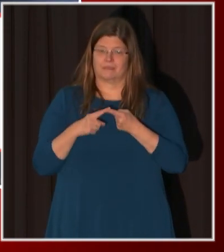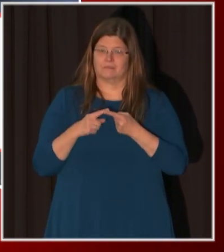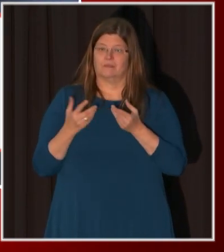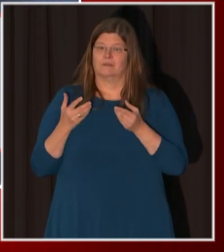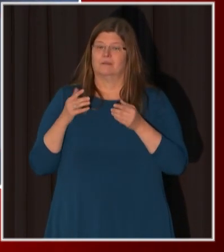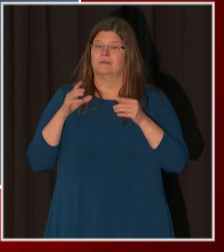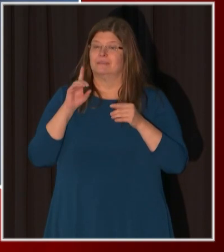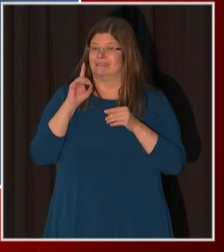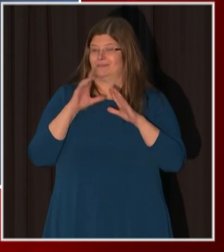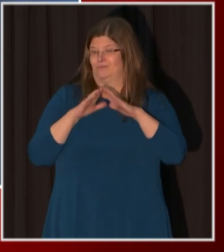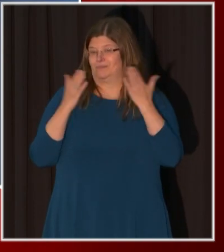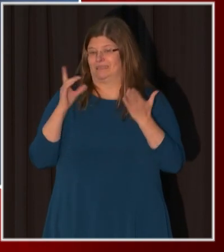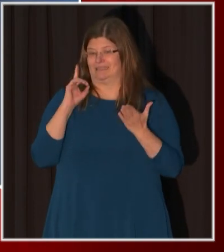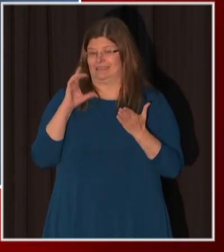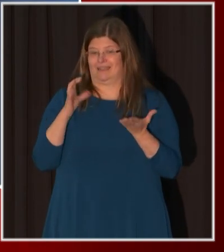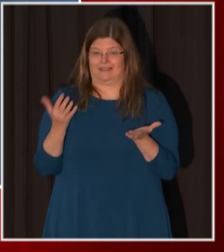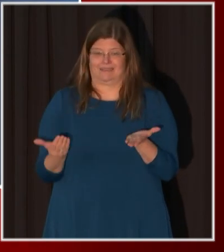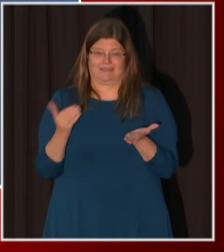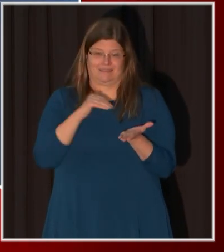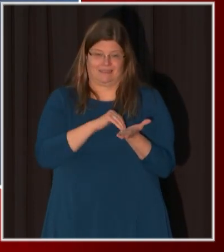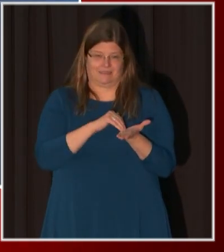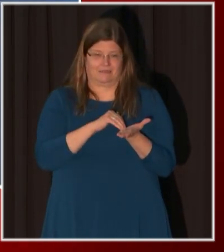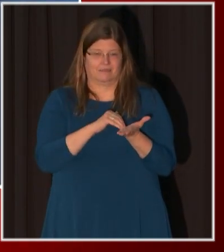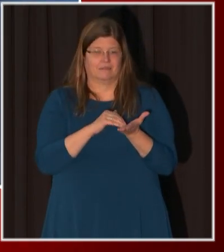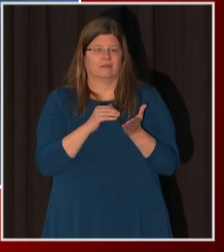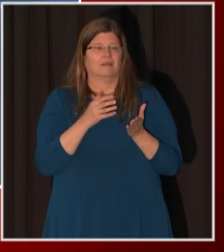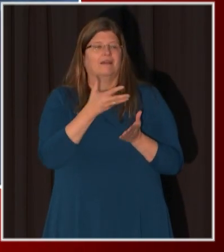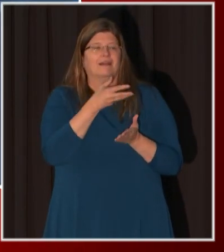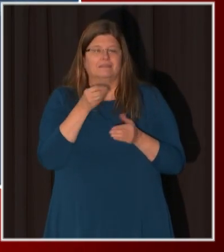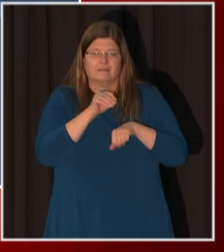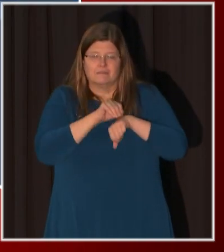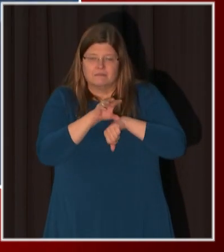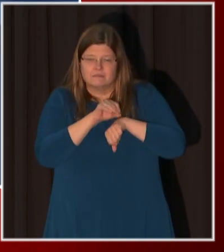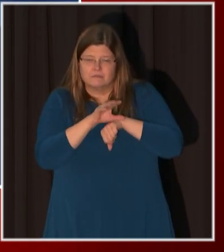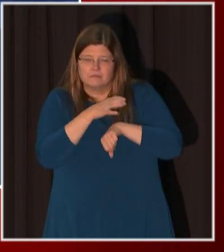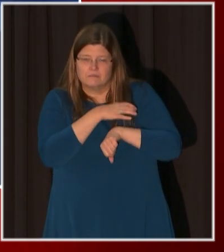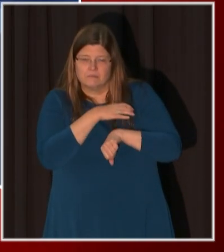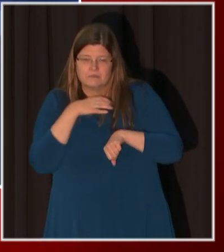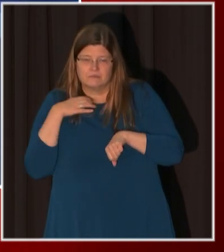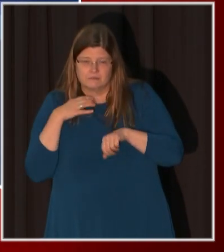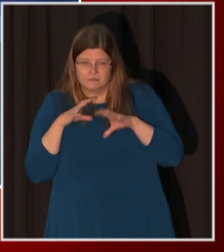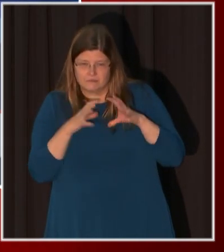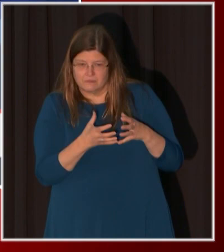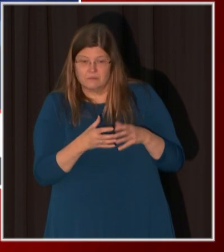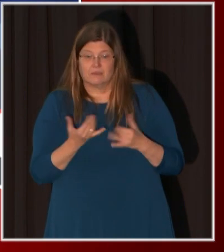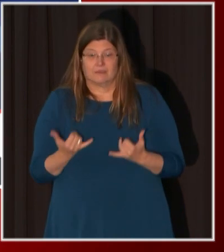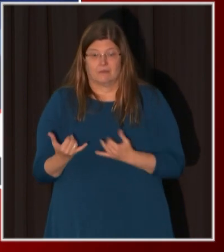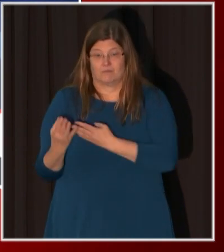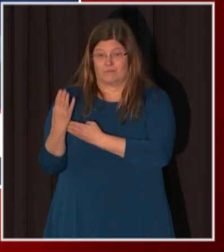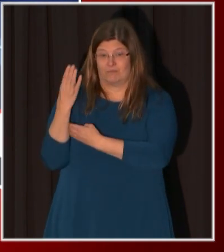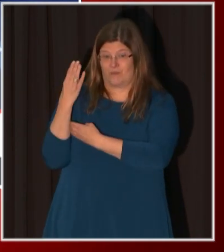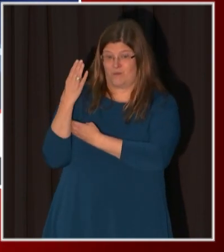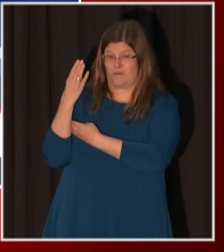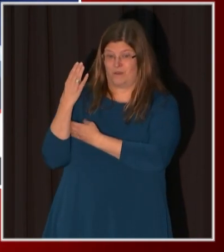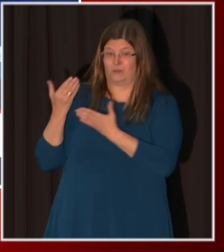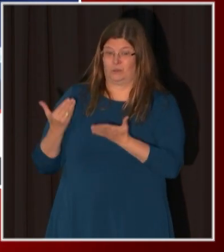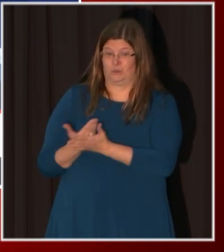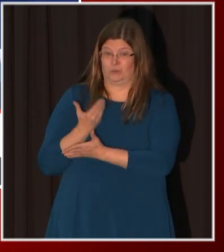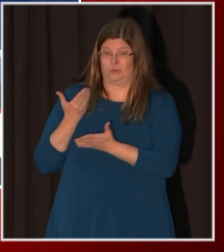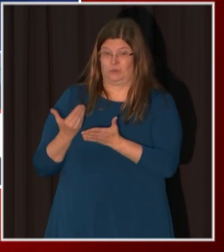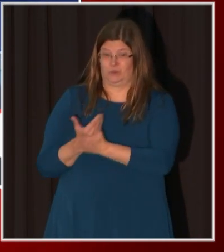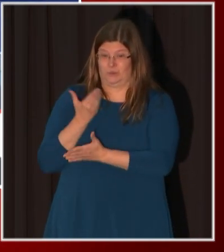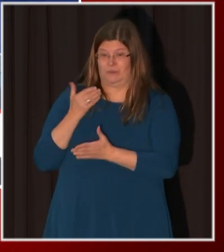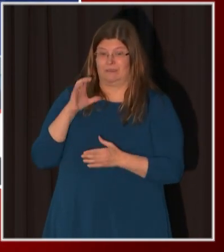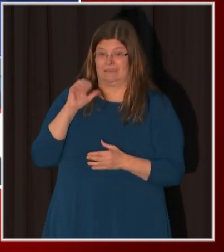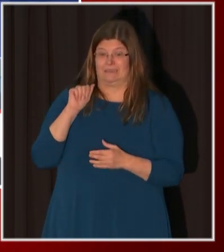Committee. This morning, we reported an additional 51 cases of COVID 19